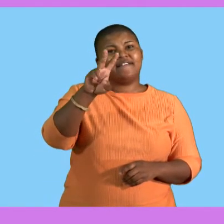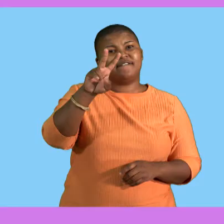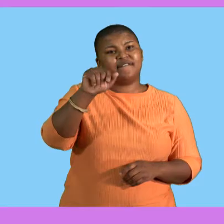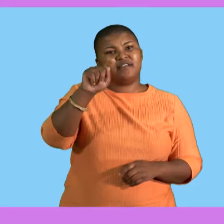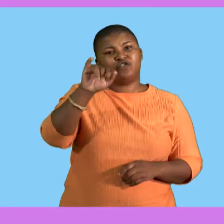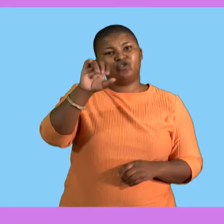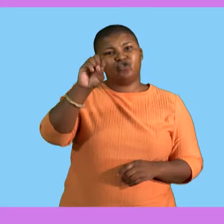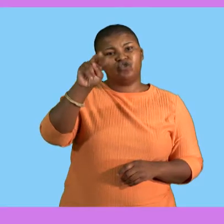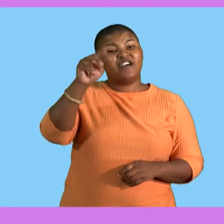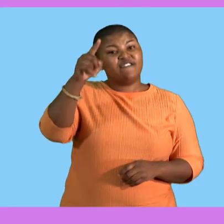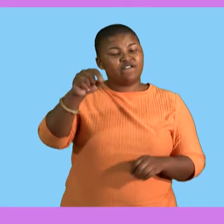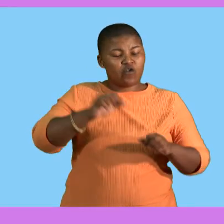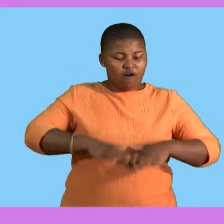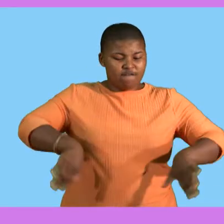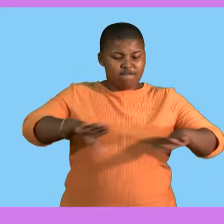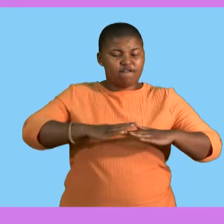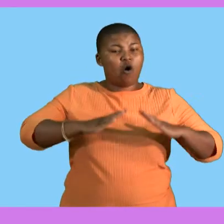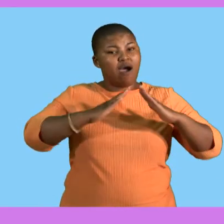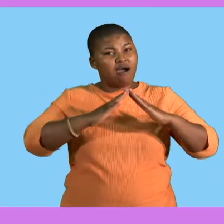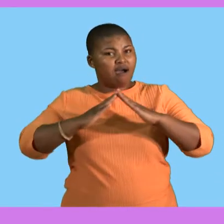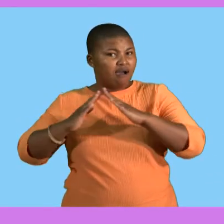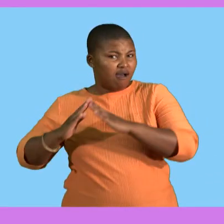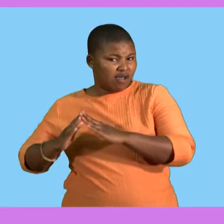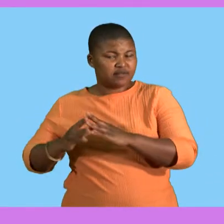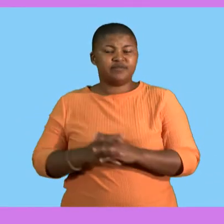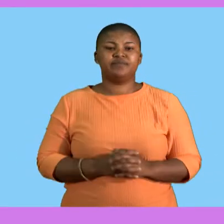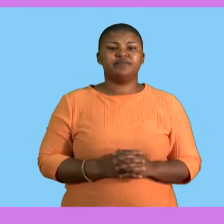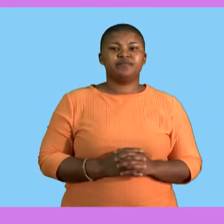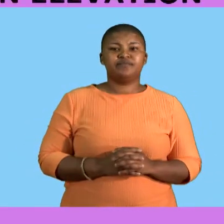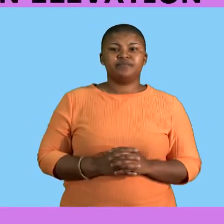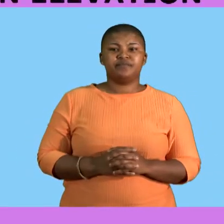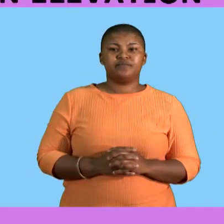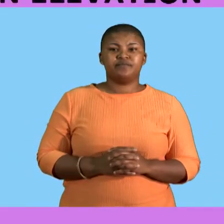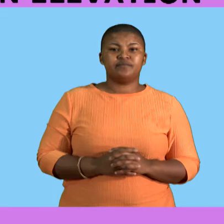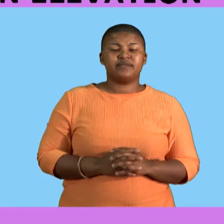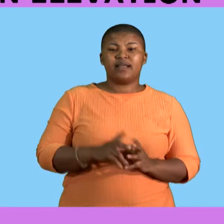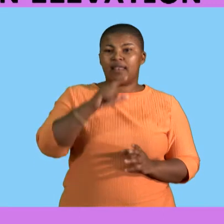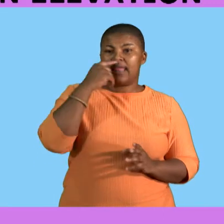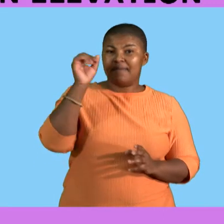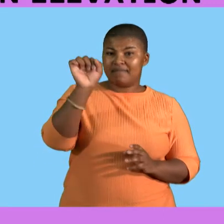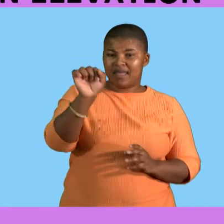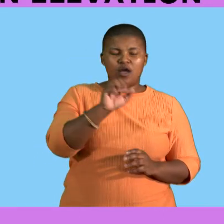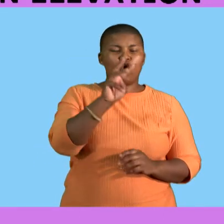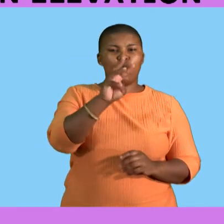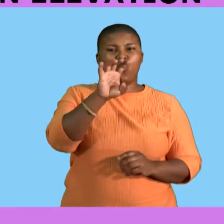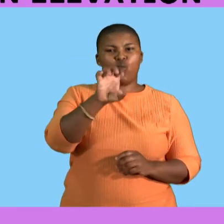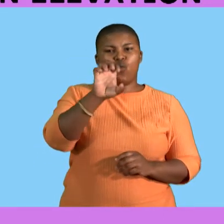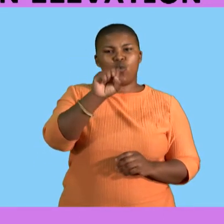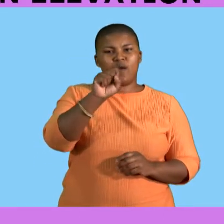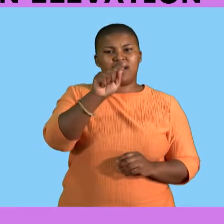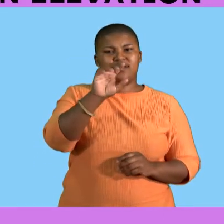of the floor plan or the house. It's over there, and it's called the